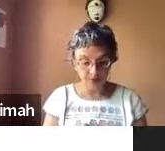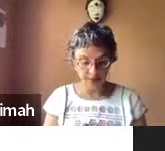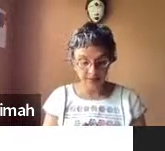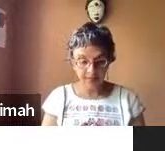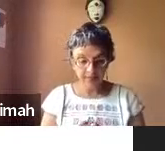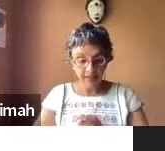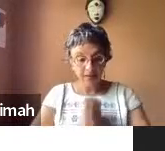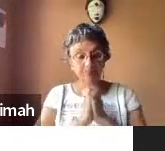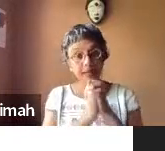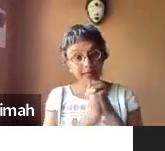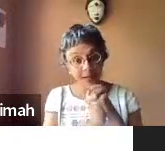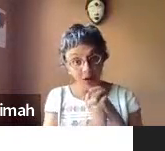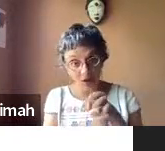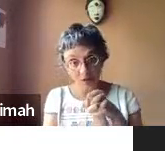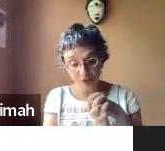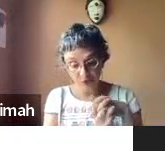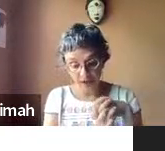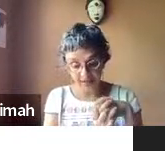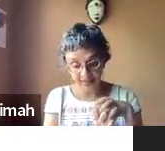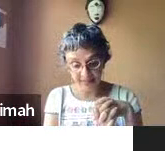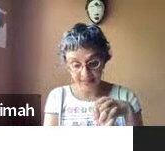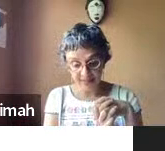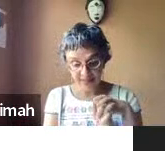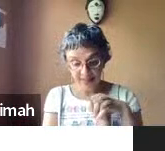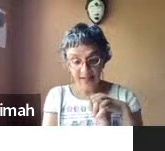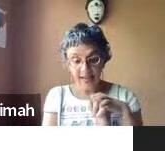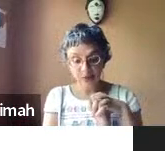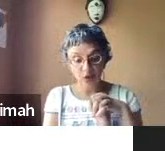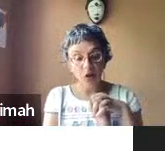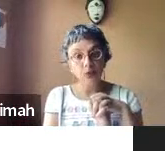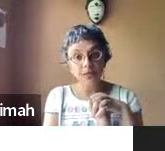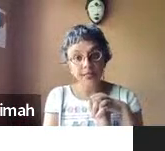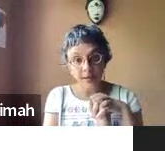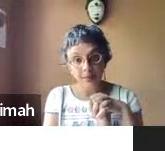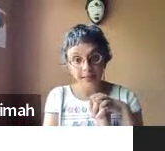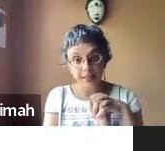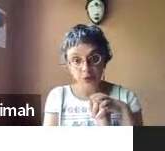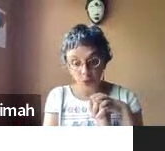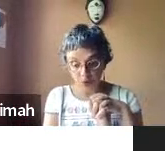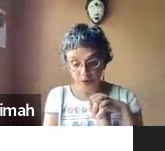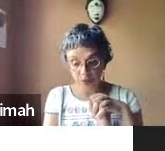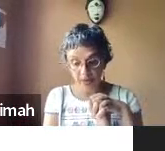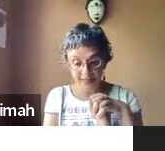of the world, but they are on the rise and will almost